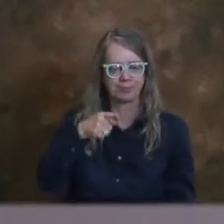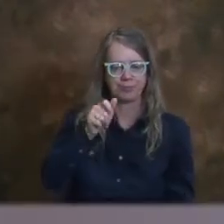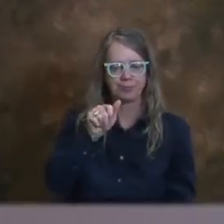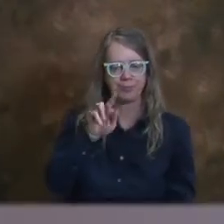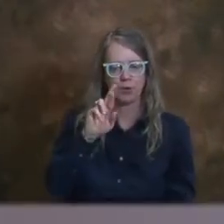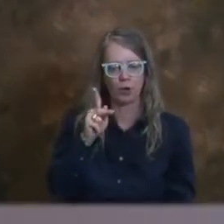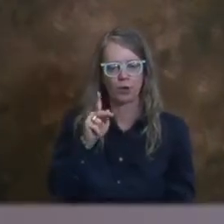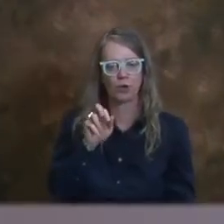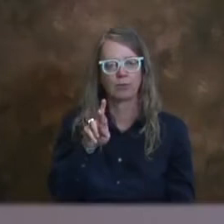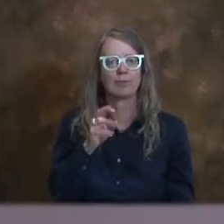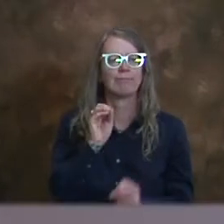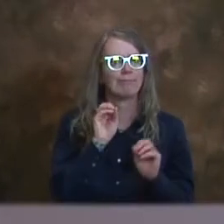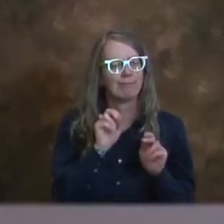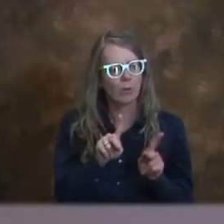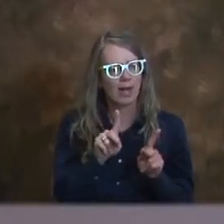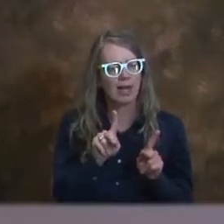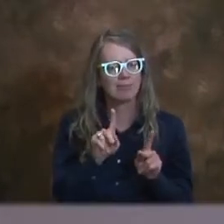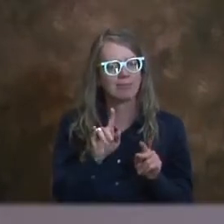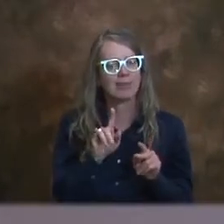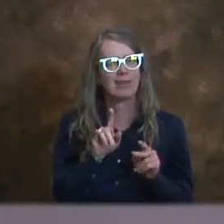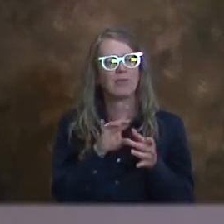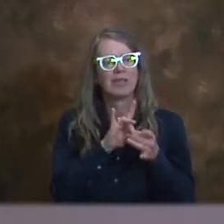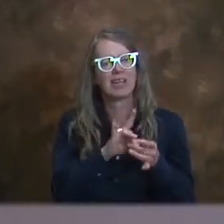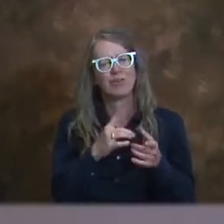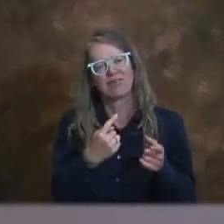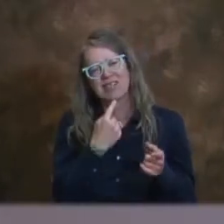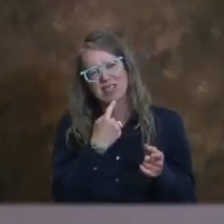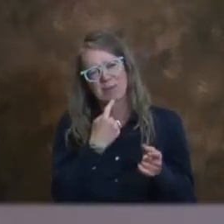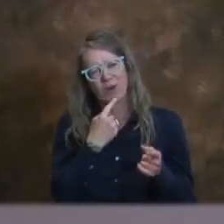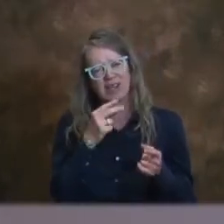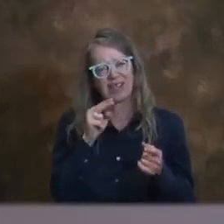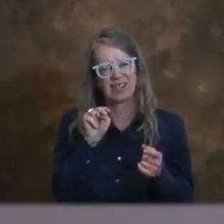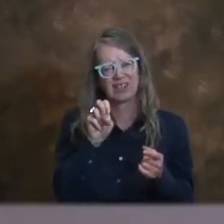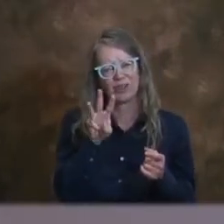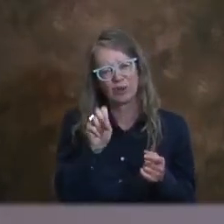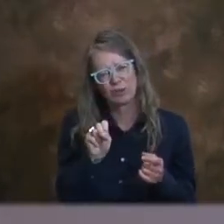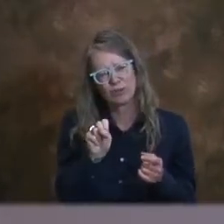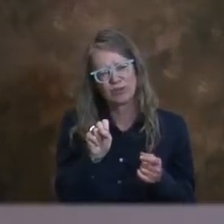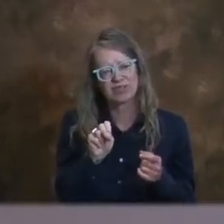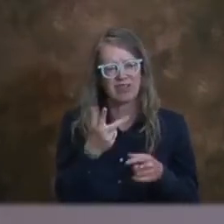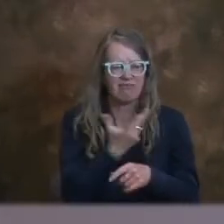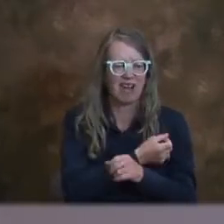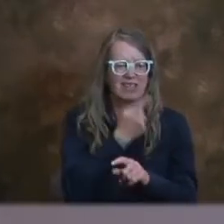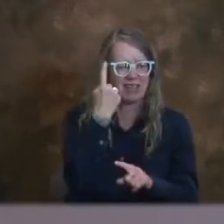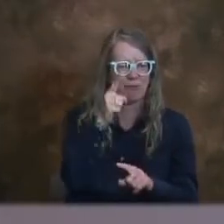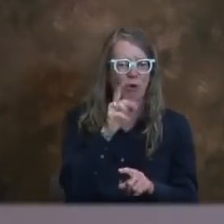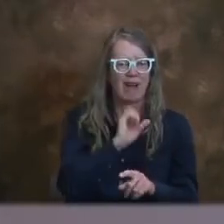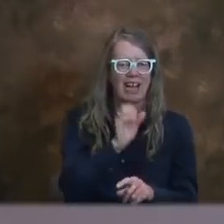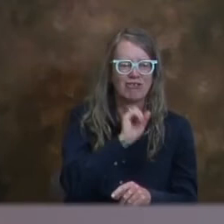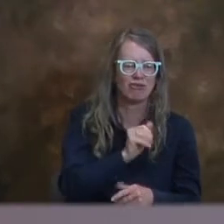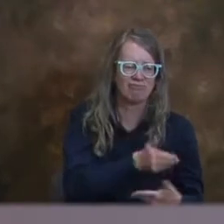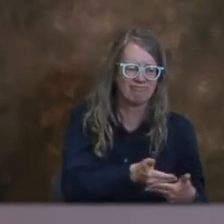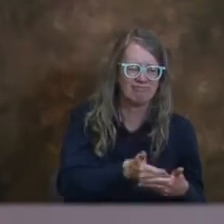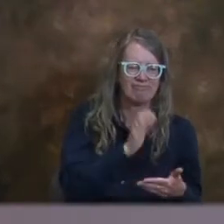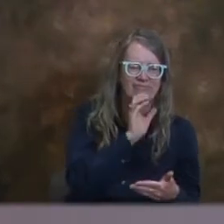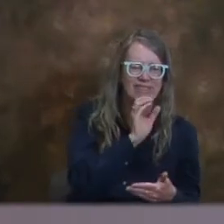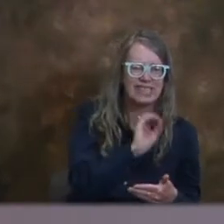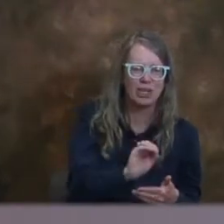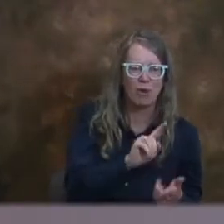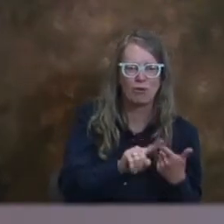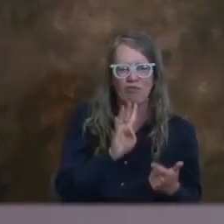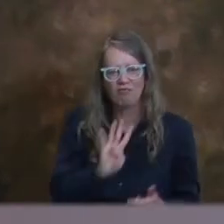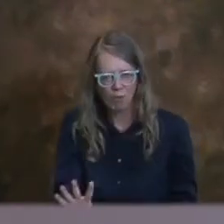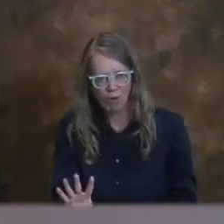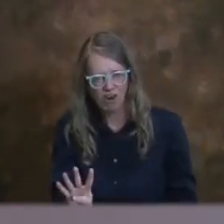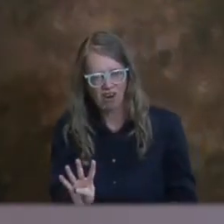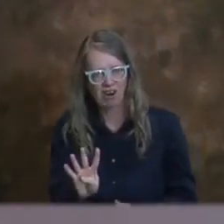the disappointing news around the 0 to 4-year-old vaccine situation. I think when we thought it was